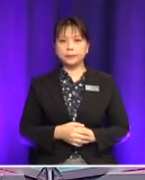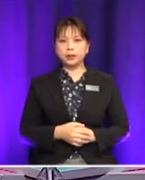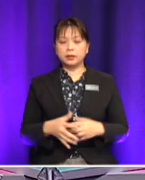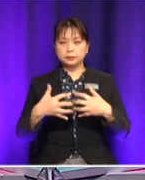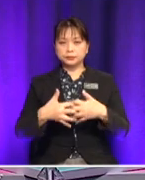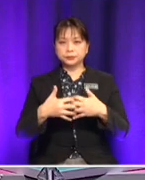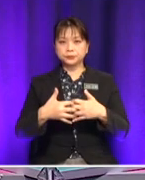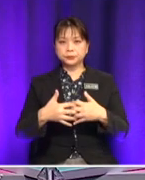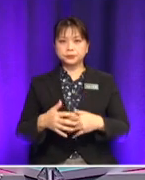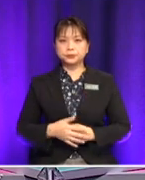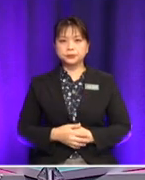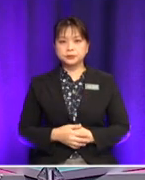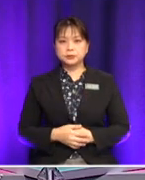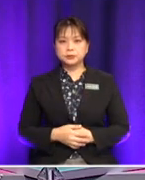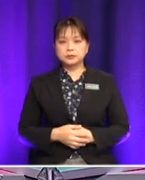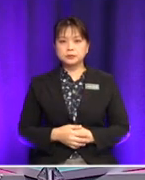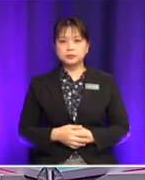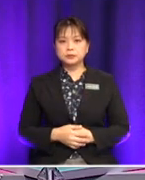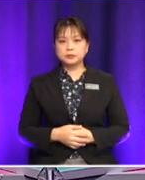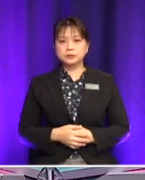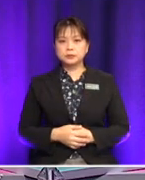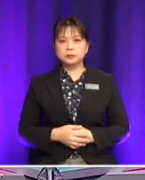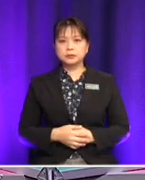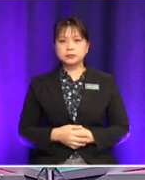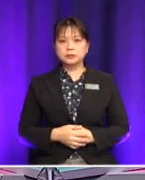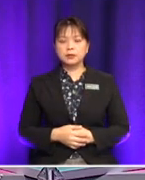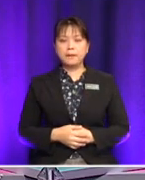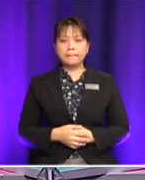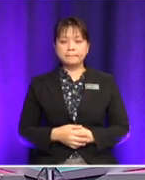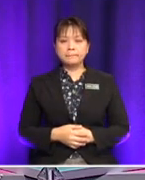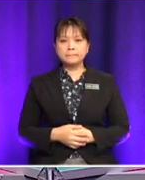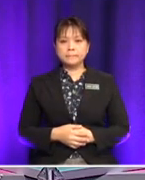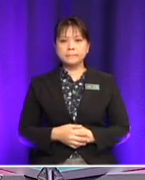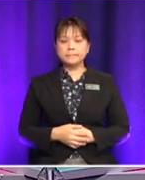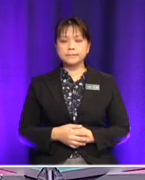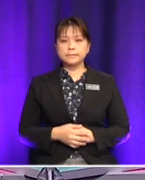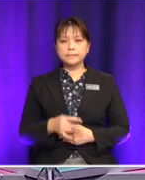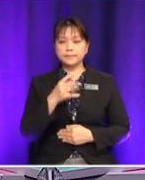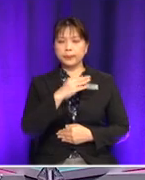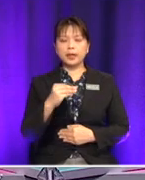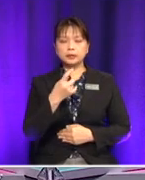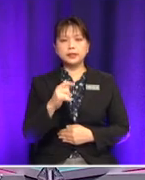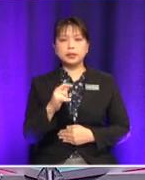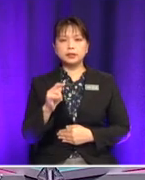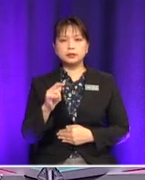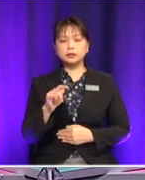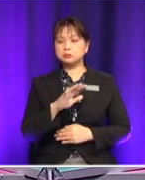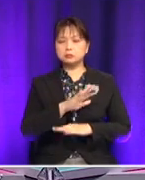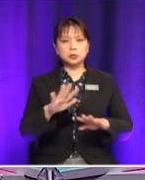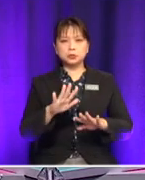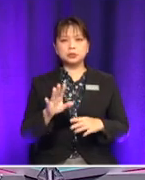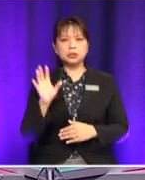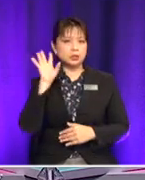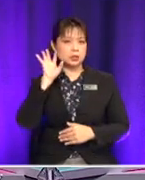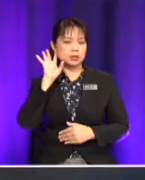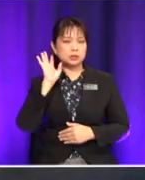get lost and they heard oven and they did not hear dishwasher, they would choose the wrong answer.